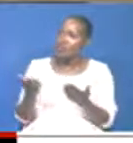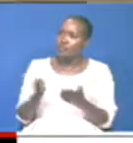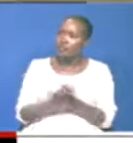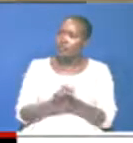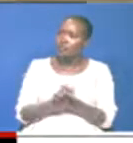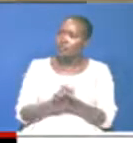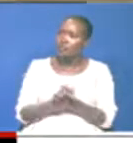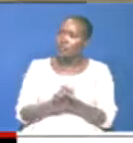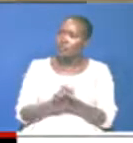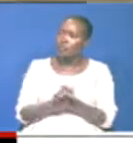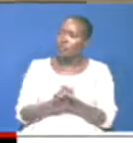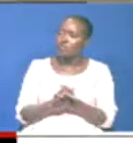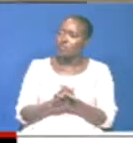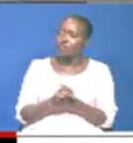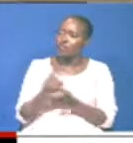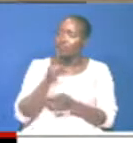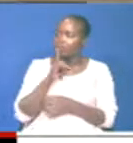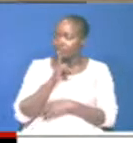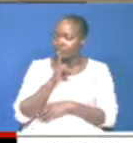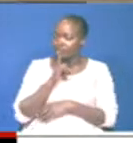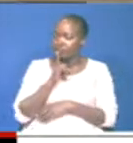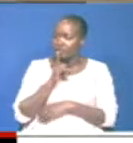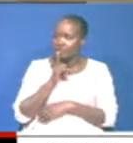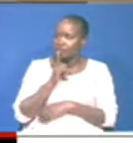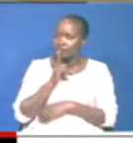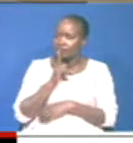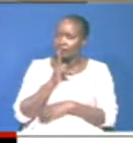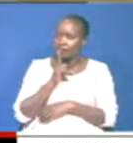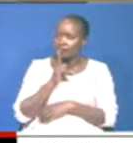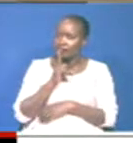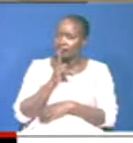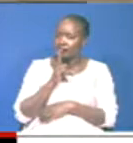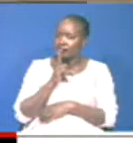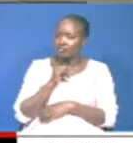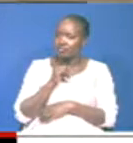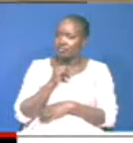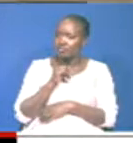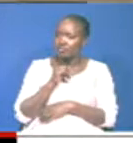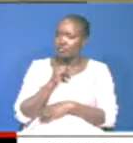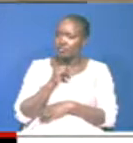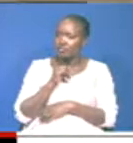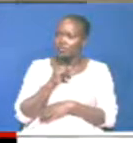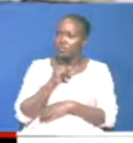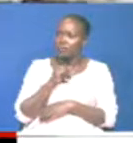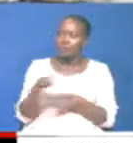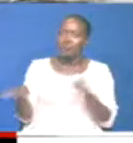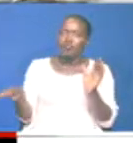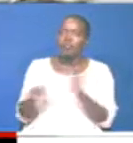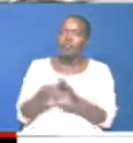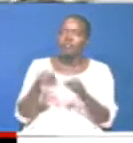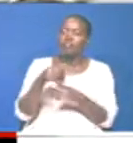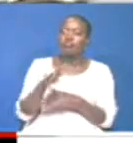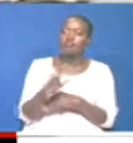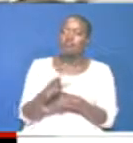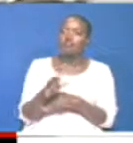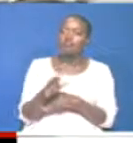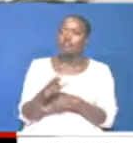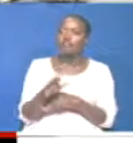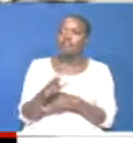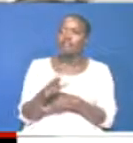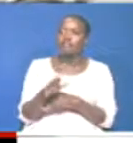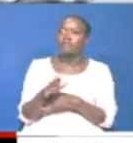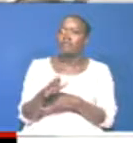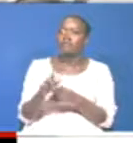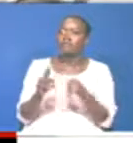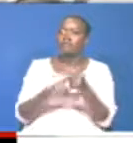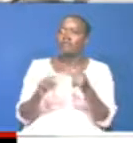So me, I never spoke. And what happened is actually they threw me out of the office. I was actually interdicted for about, I think,